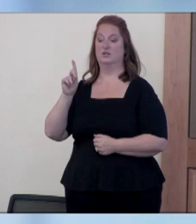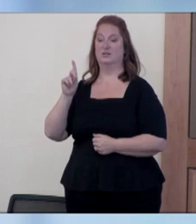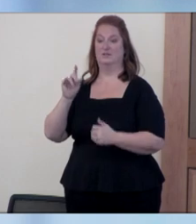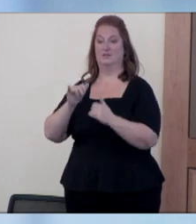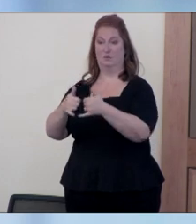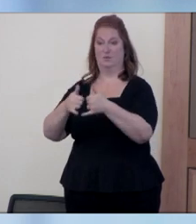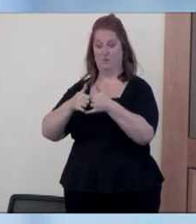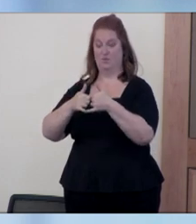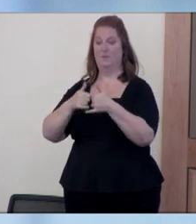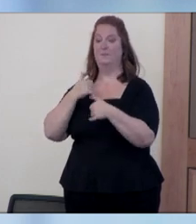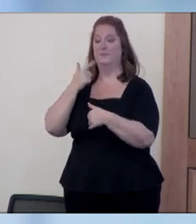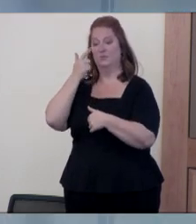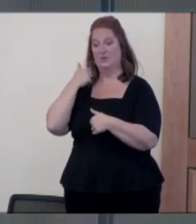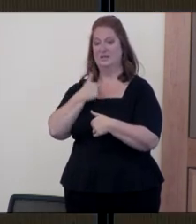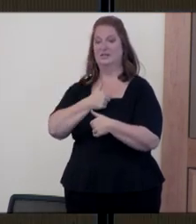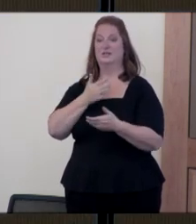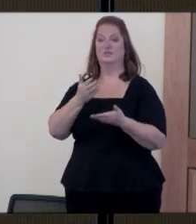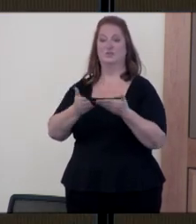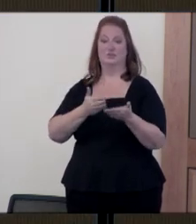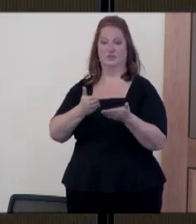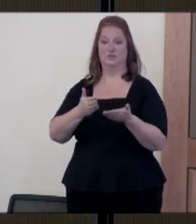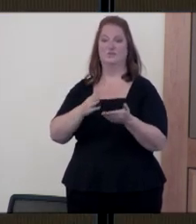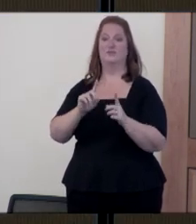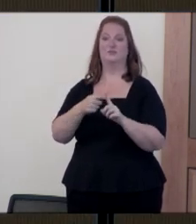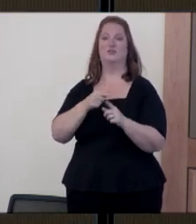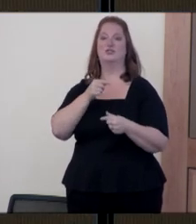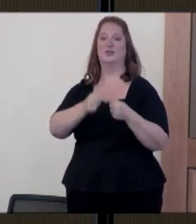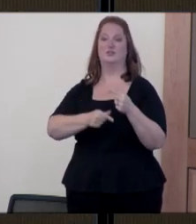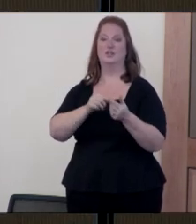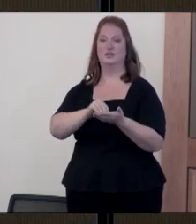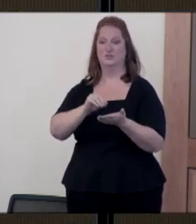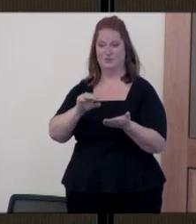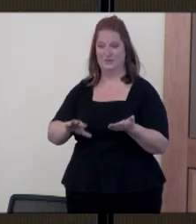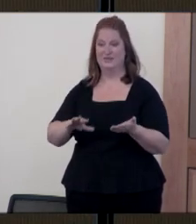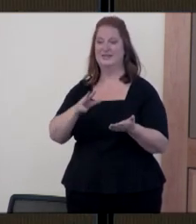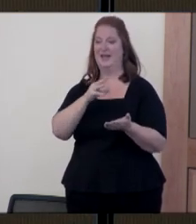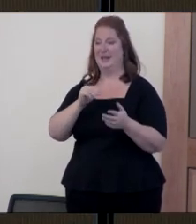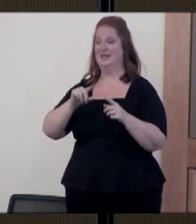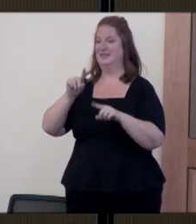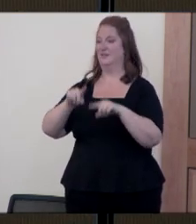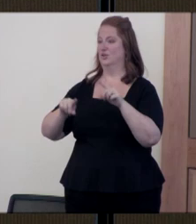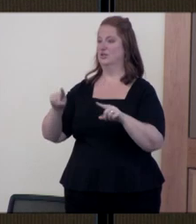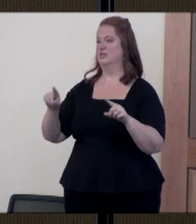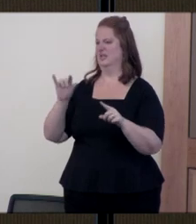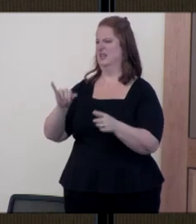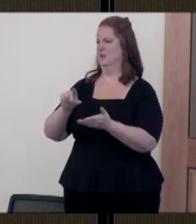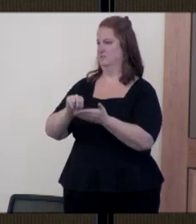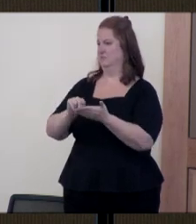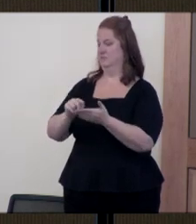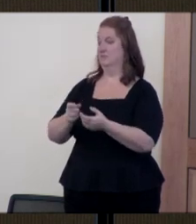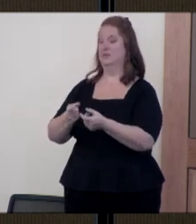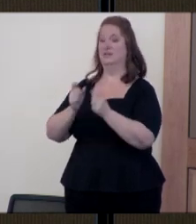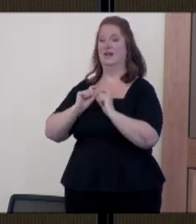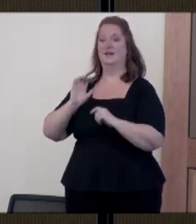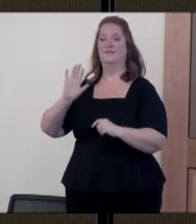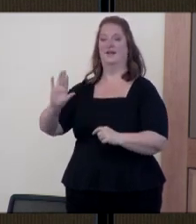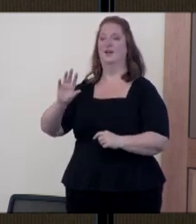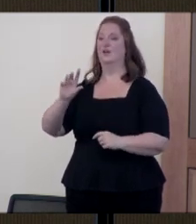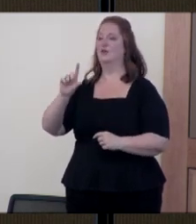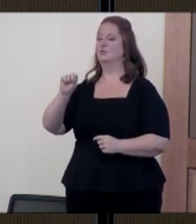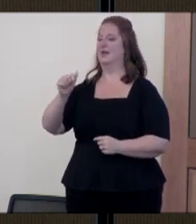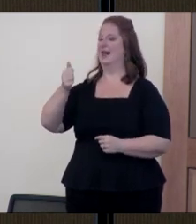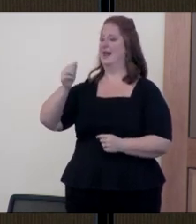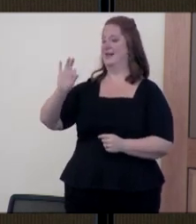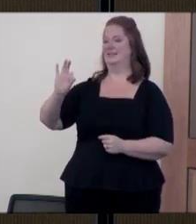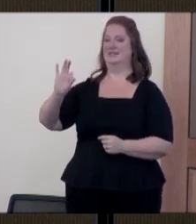first-generation college students, and Insight into Diversity, a publication, gave us their